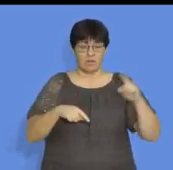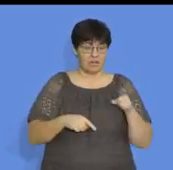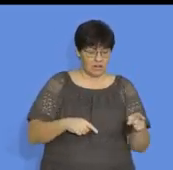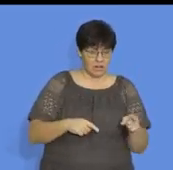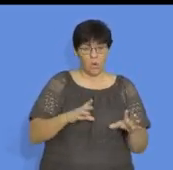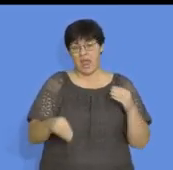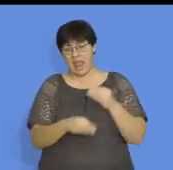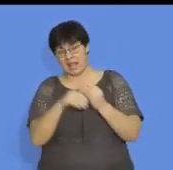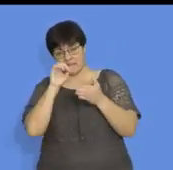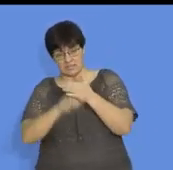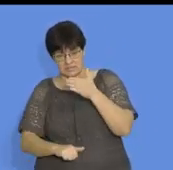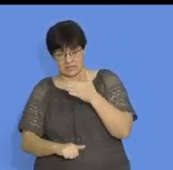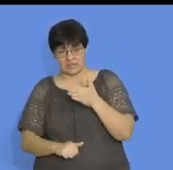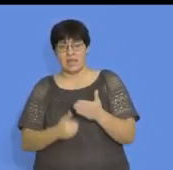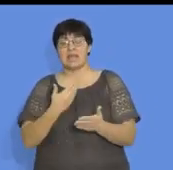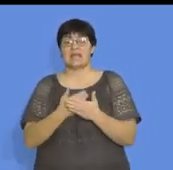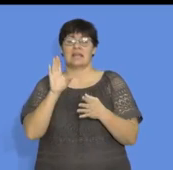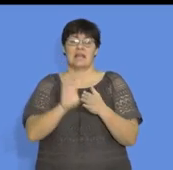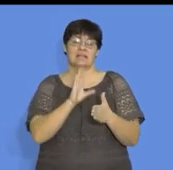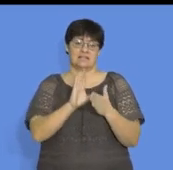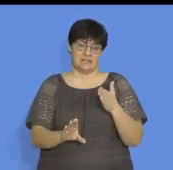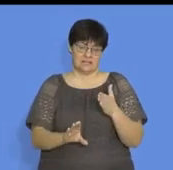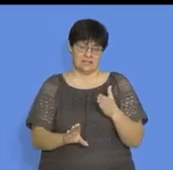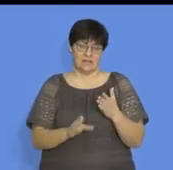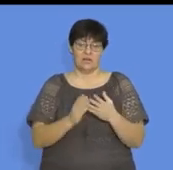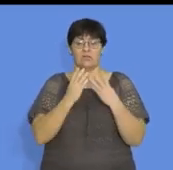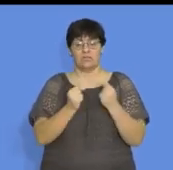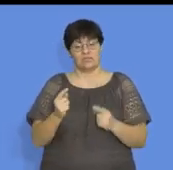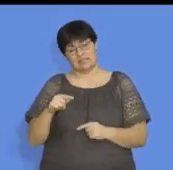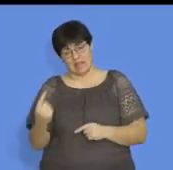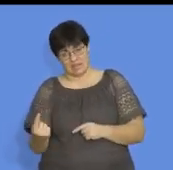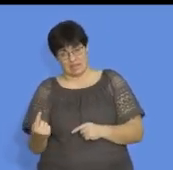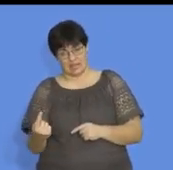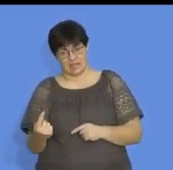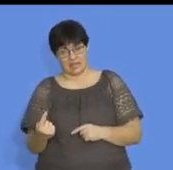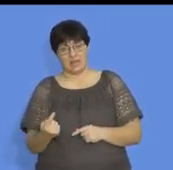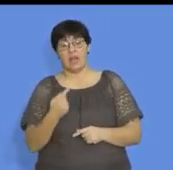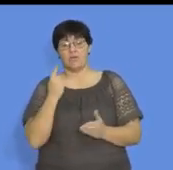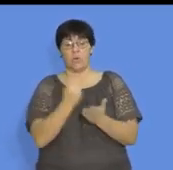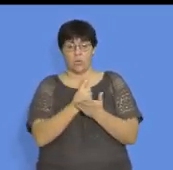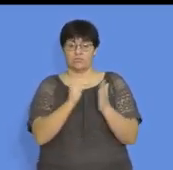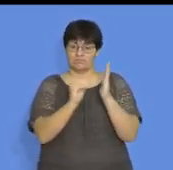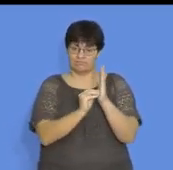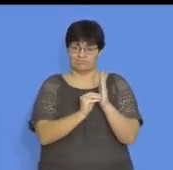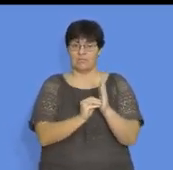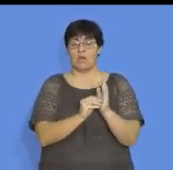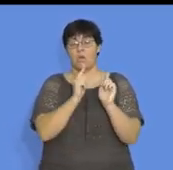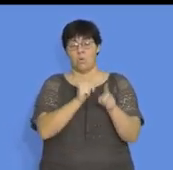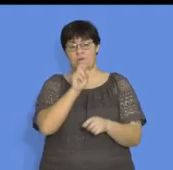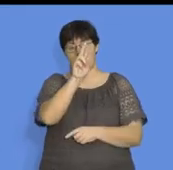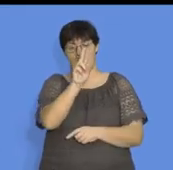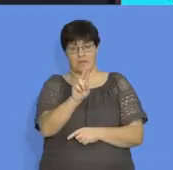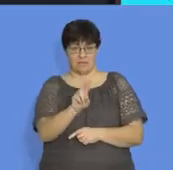add or subtract, can be cancelled, and then solve the other one, and always write it as an ordered pair at the